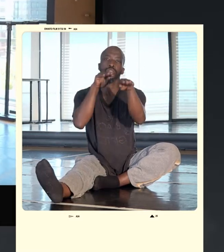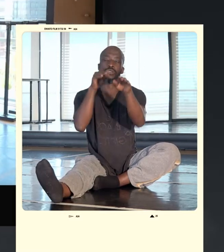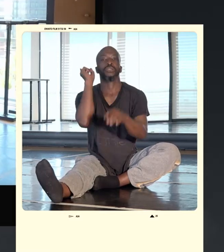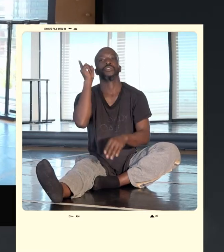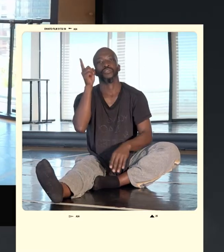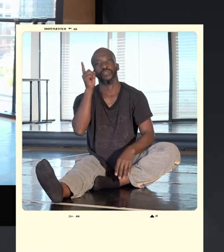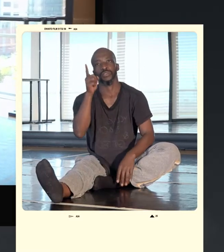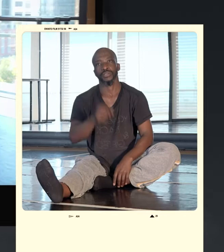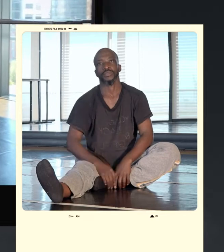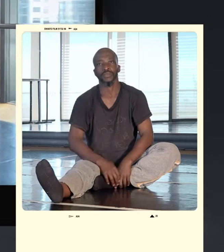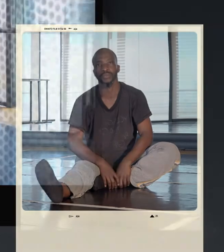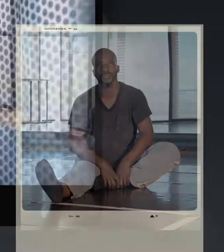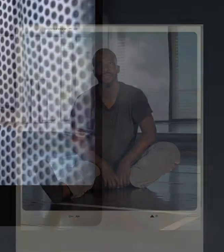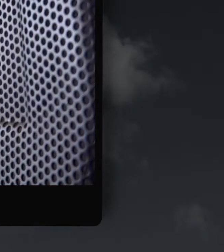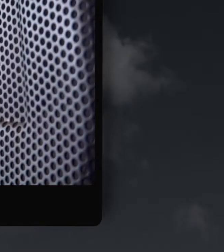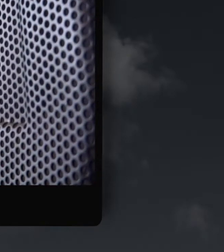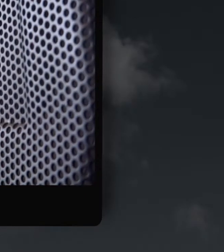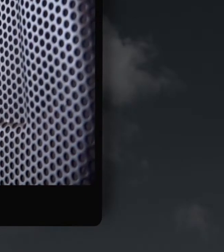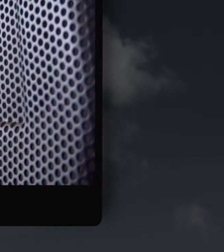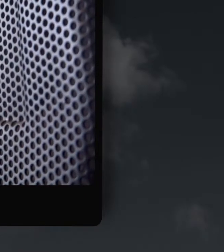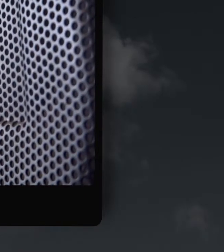and I'm a teaching instructor.